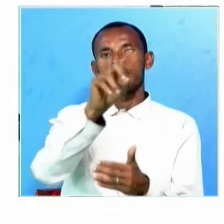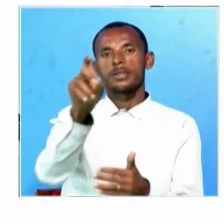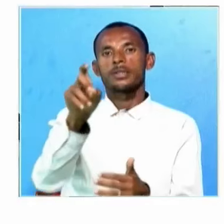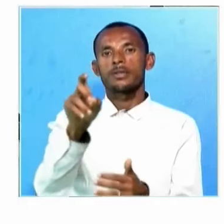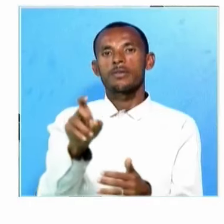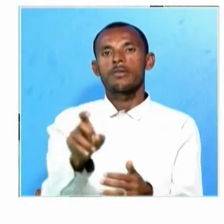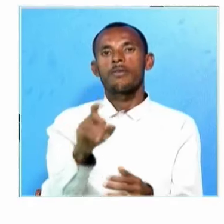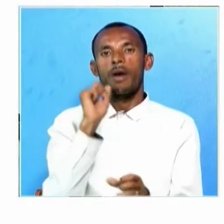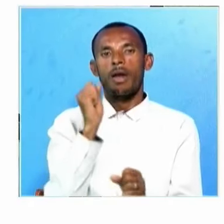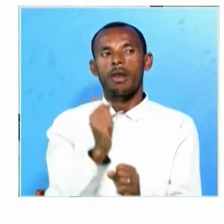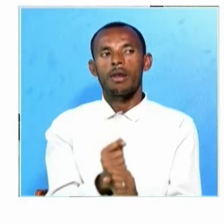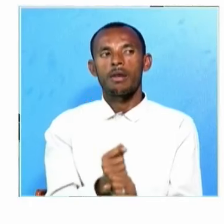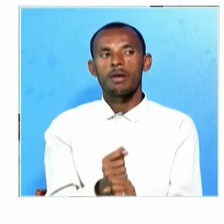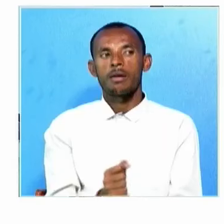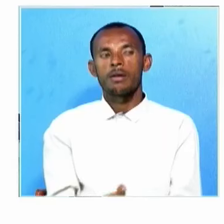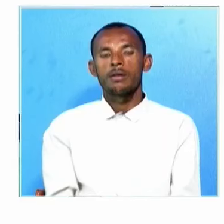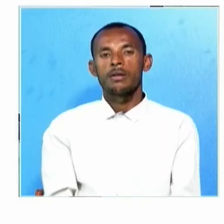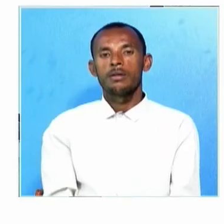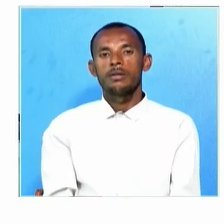Find